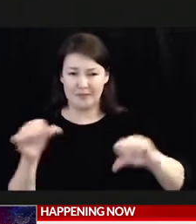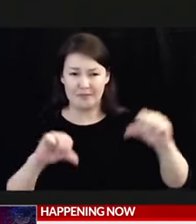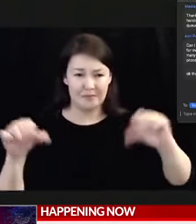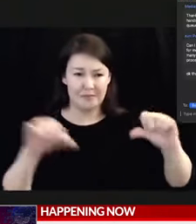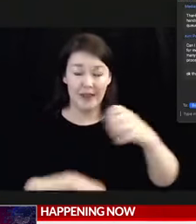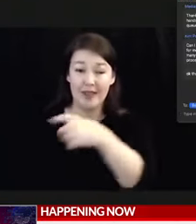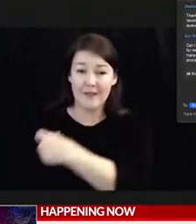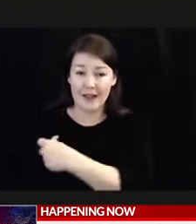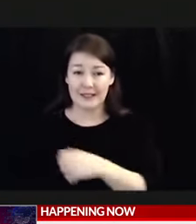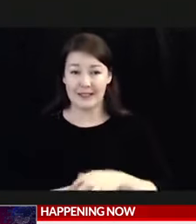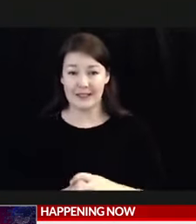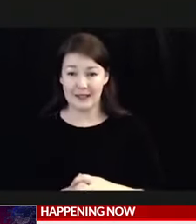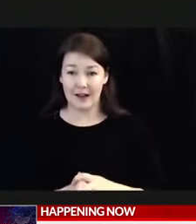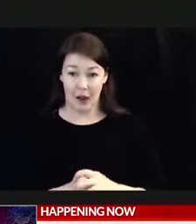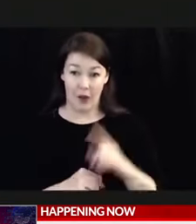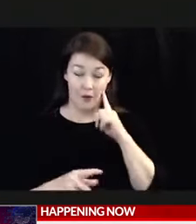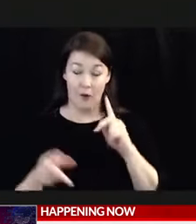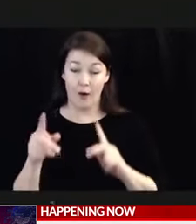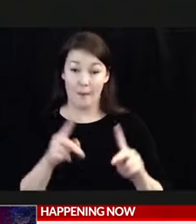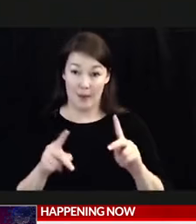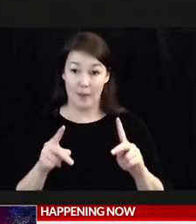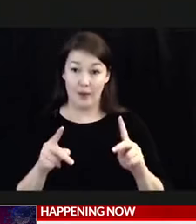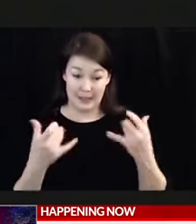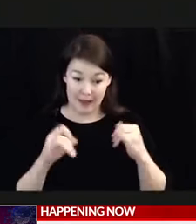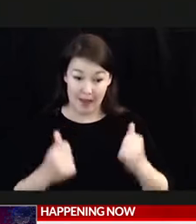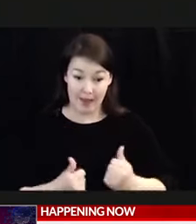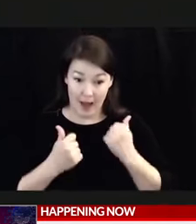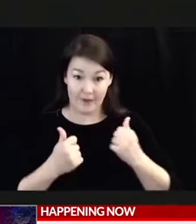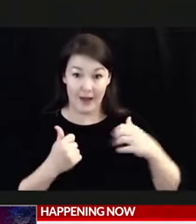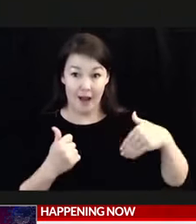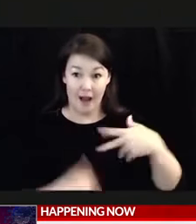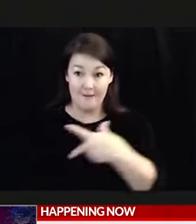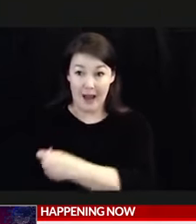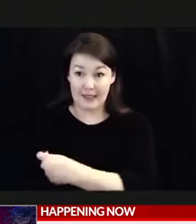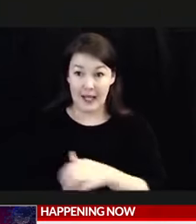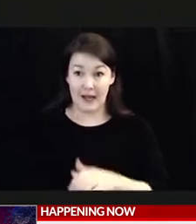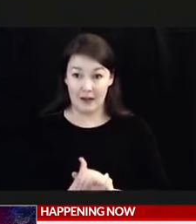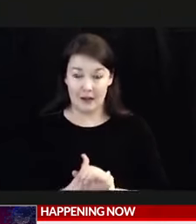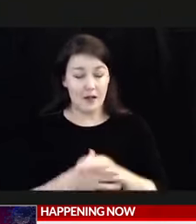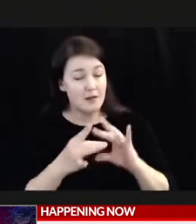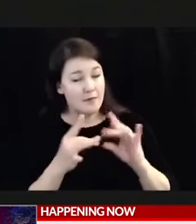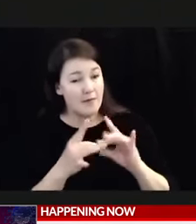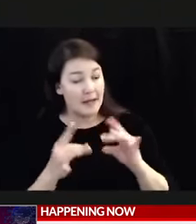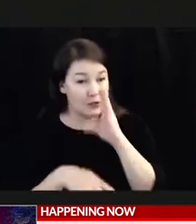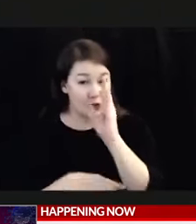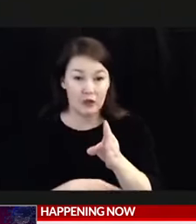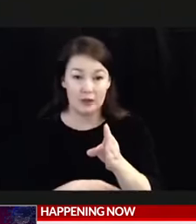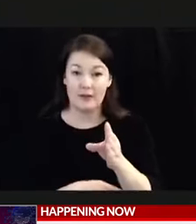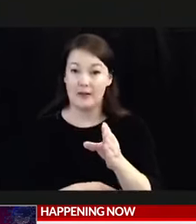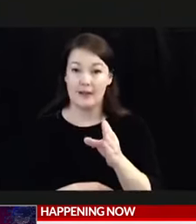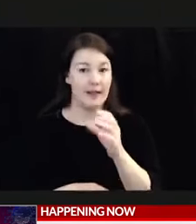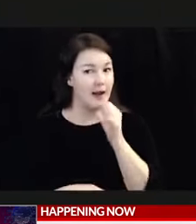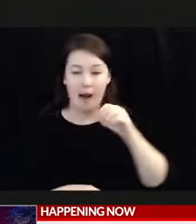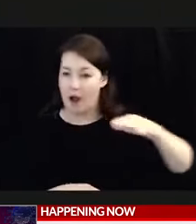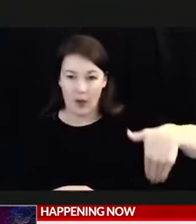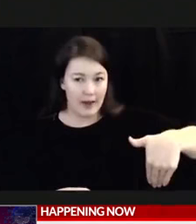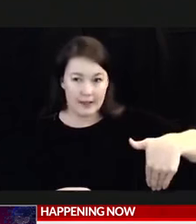science. And for those who are still alive and haven't been vaccinated, here's the message. It's not too late.